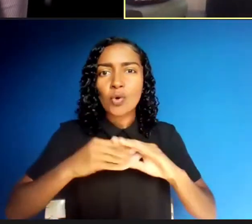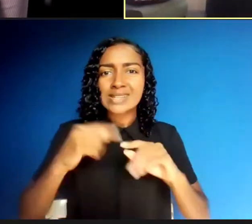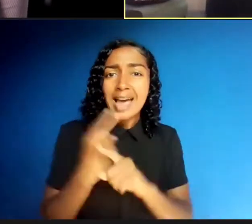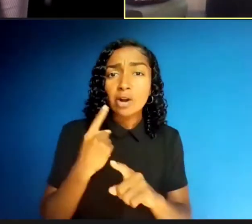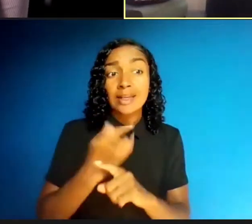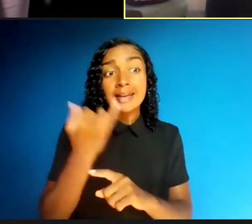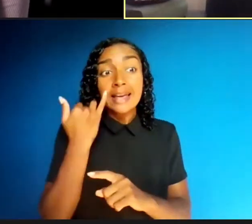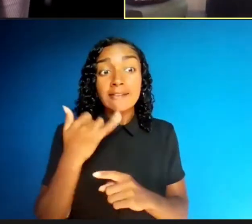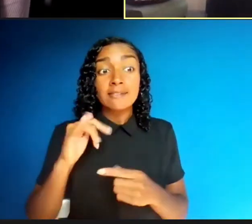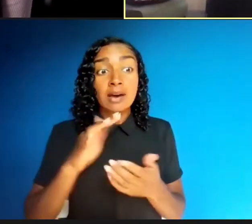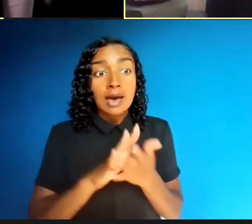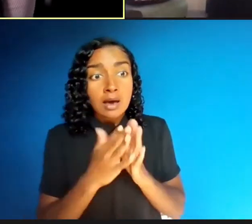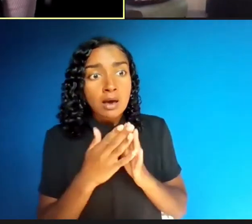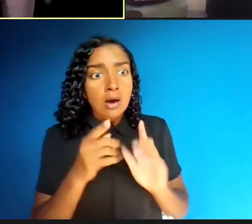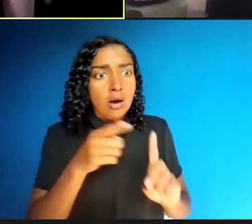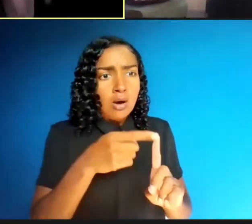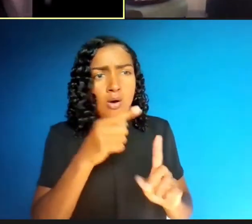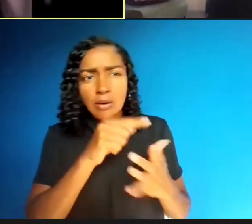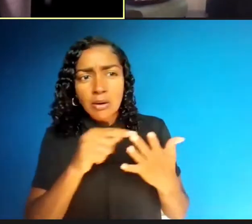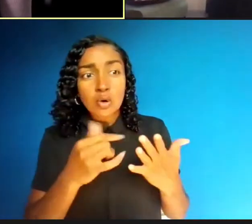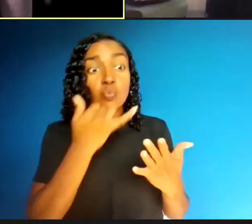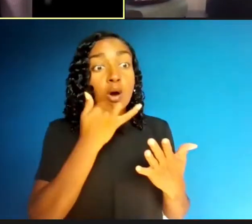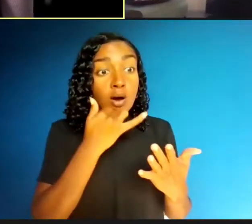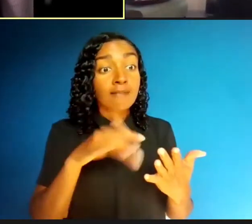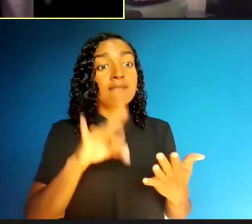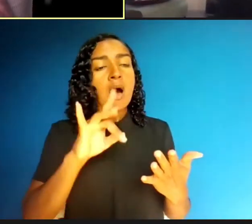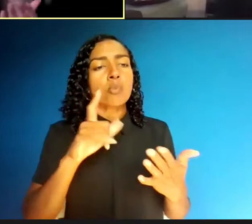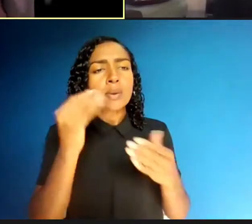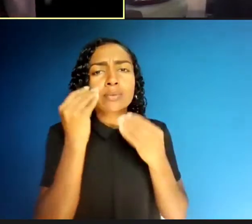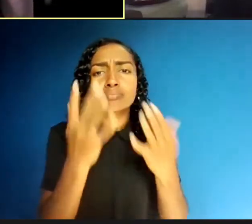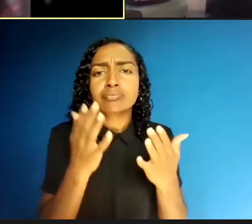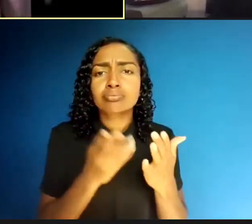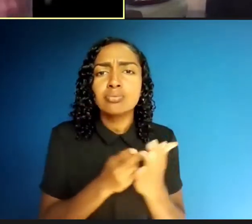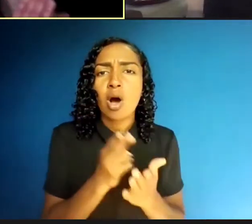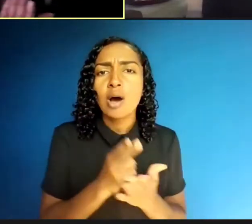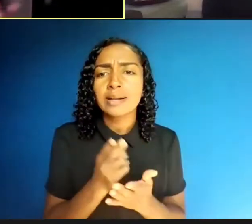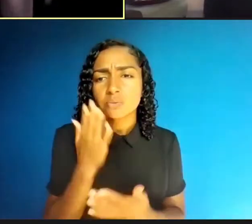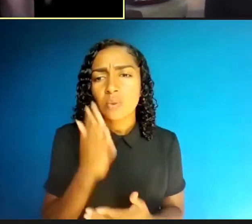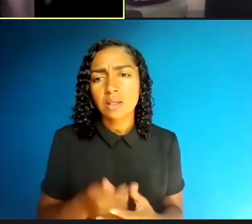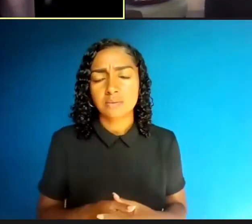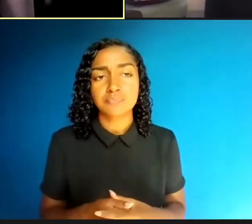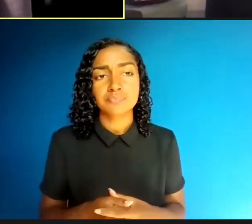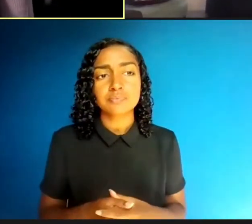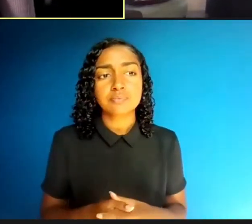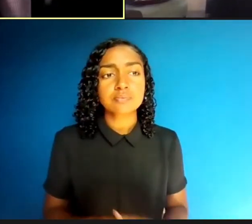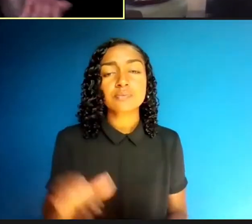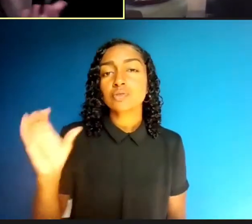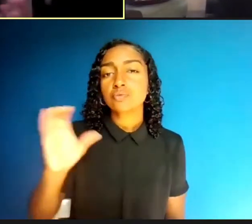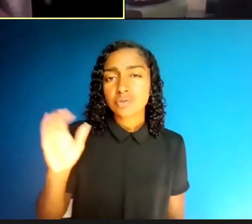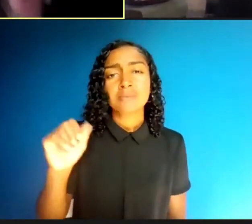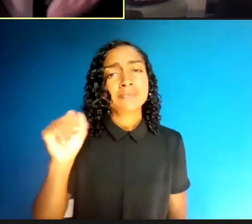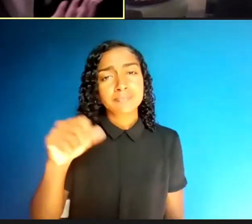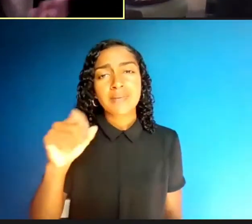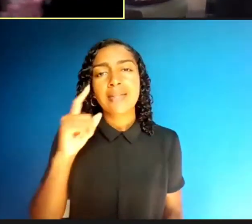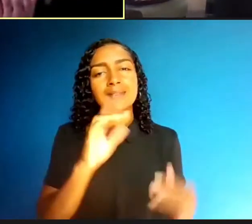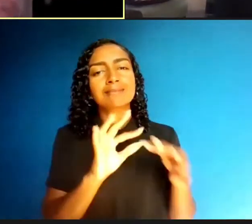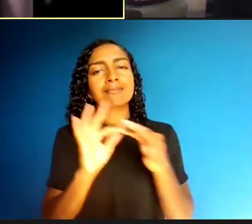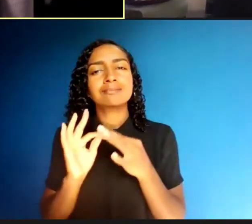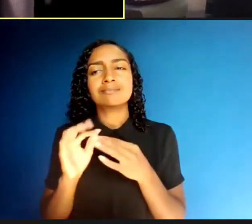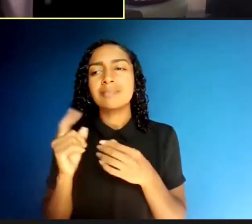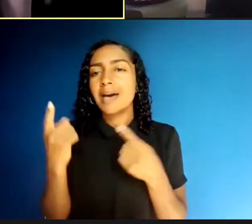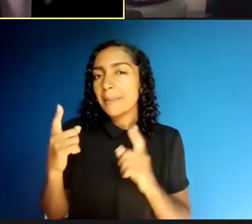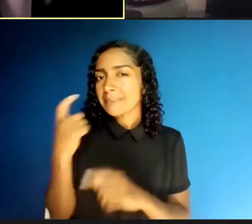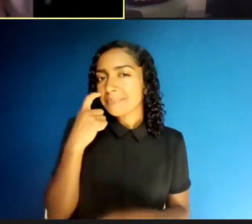wrong. I think that also kind of like plays into, well, even over the summer too, that there was this, I was reading like